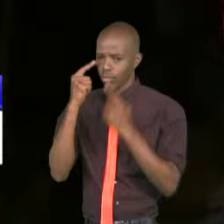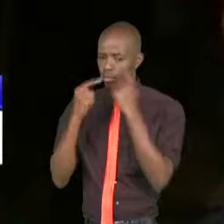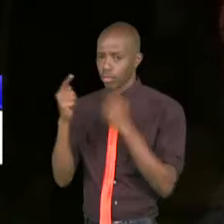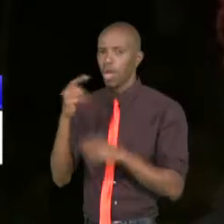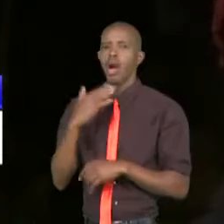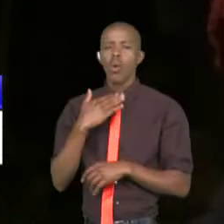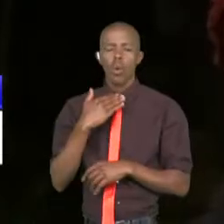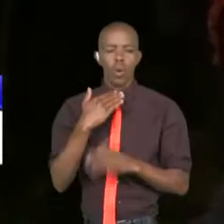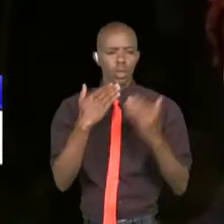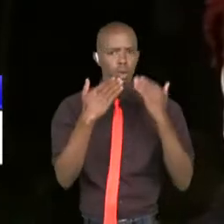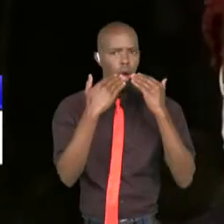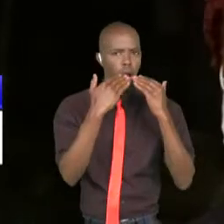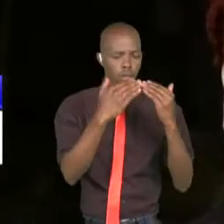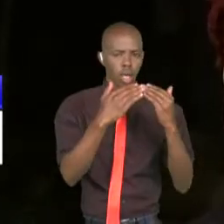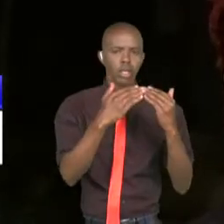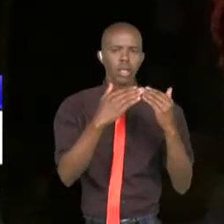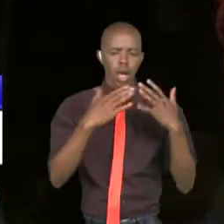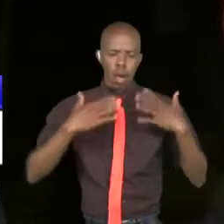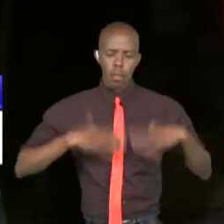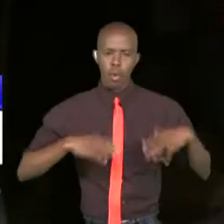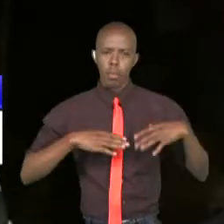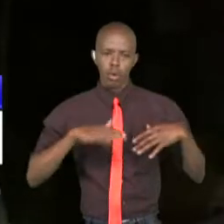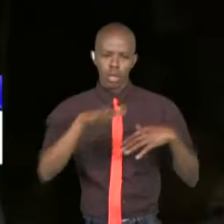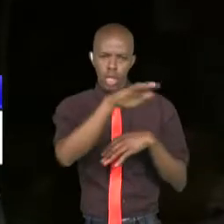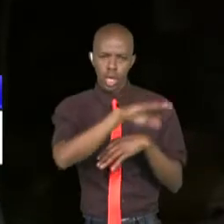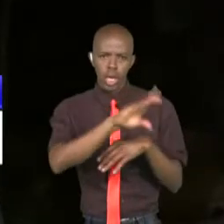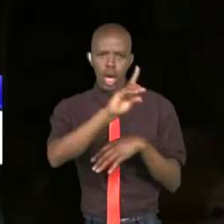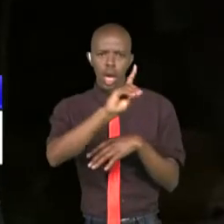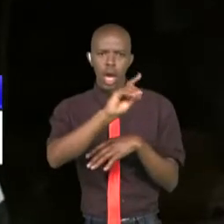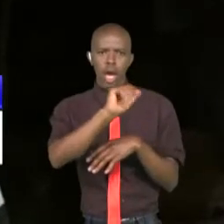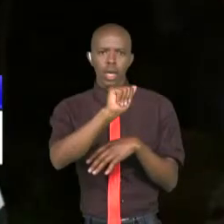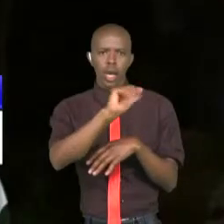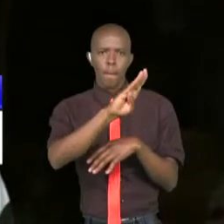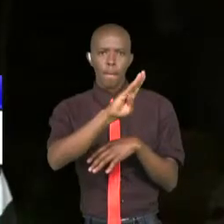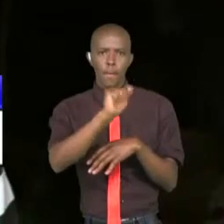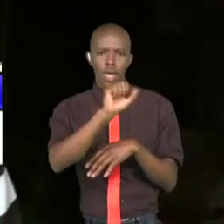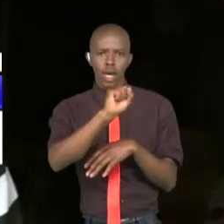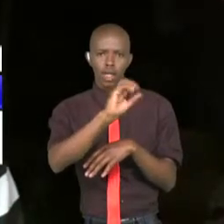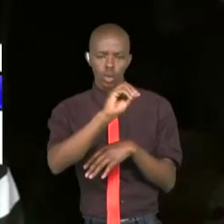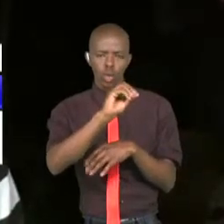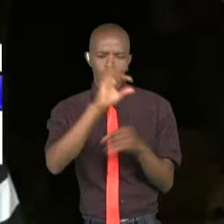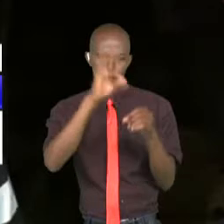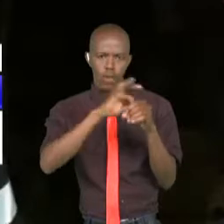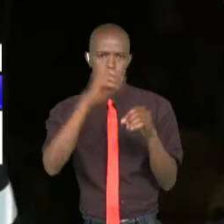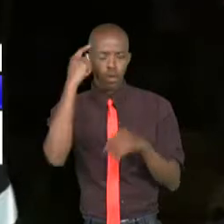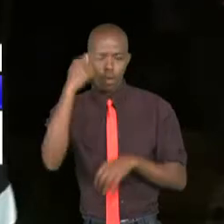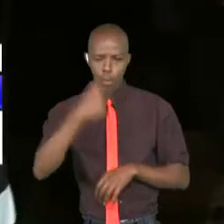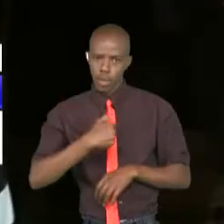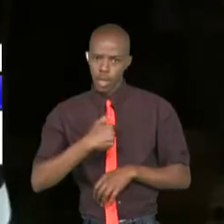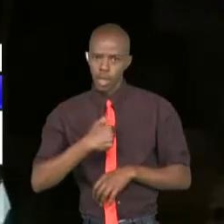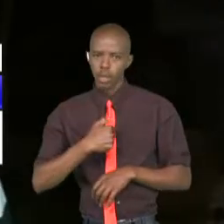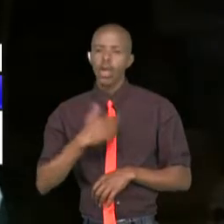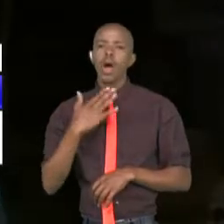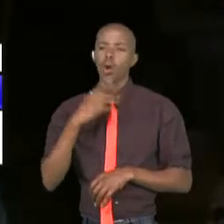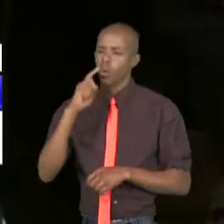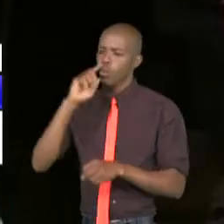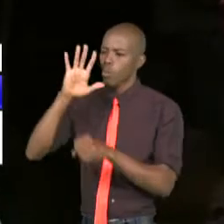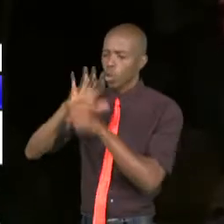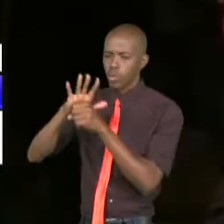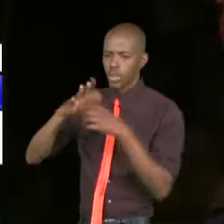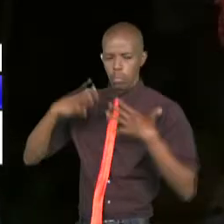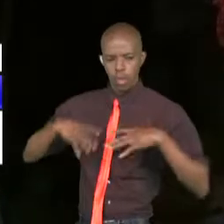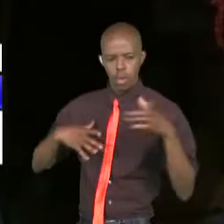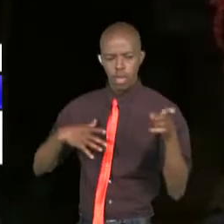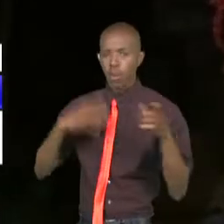nataka sana nishukuru wanadabaso kwa kunichagua niwe kiongozi wao. Na kitu ambacho nataka niwahakikishie